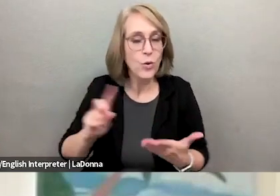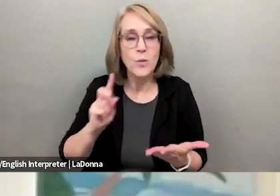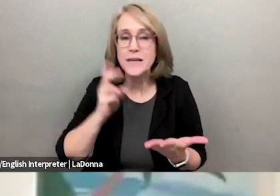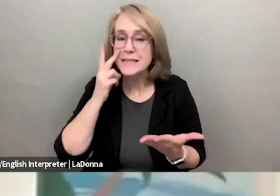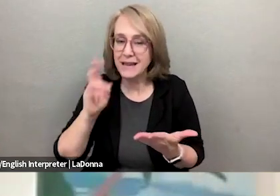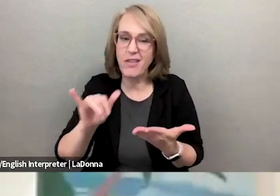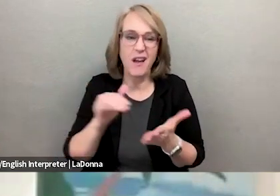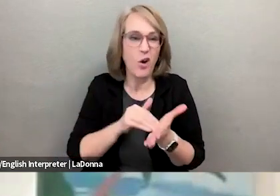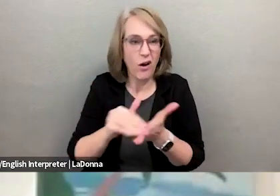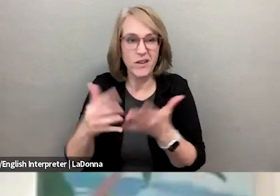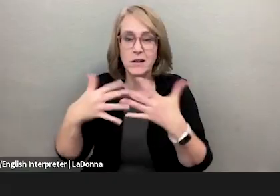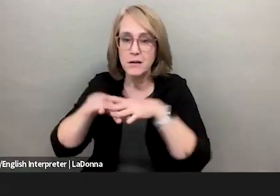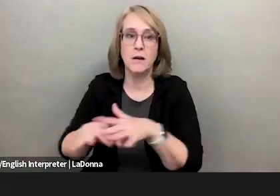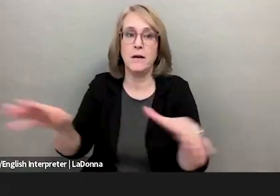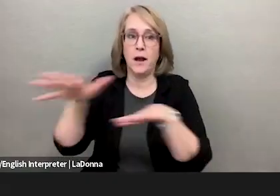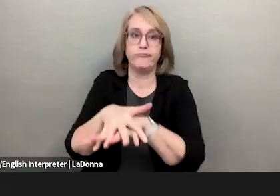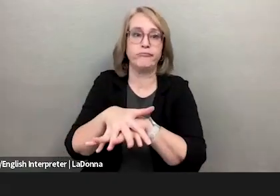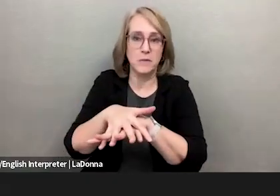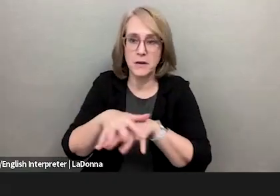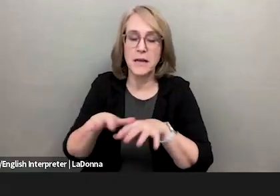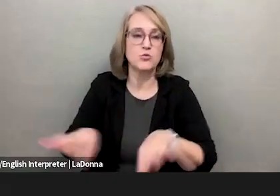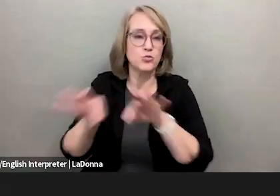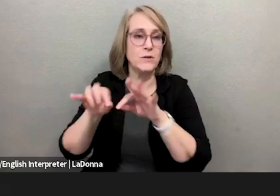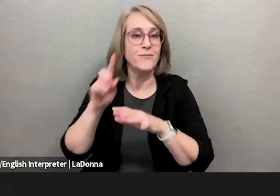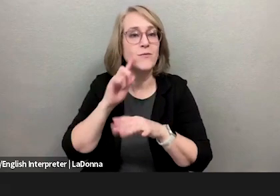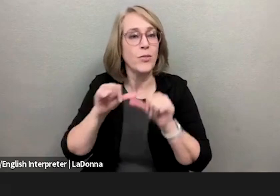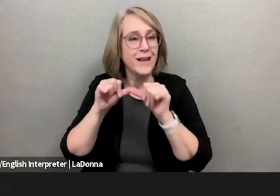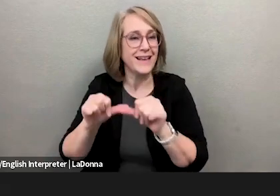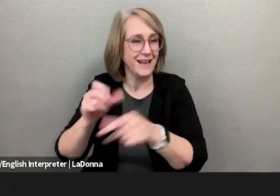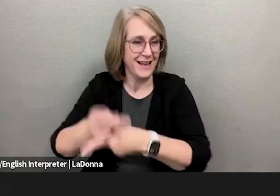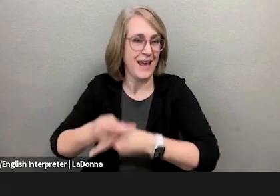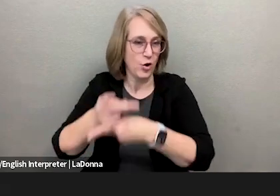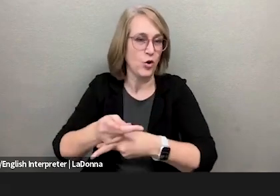that integration as really critical to continuity of care.